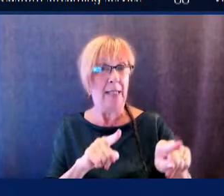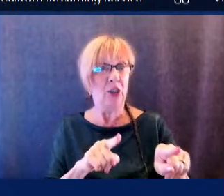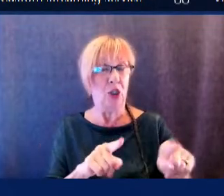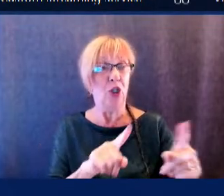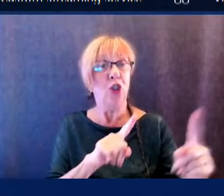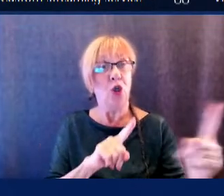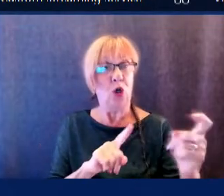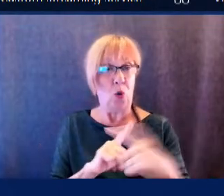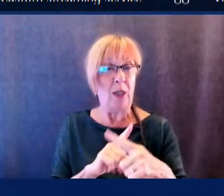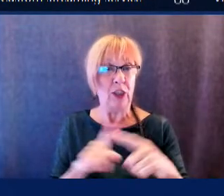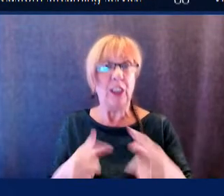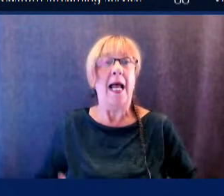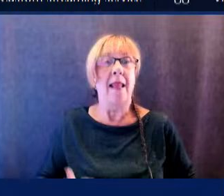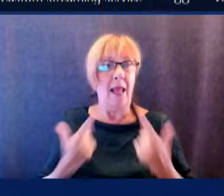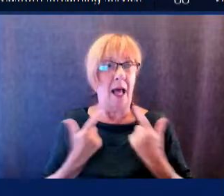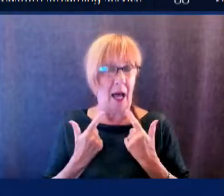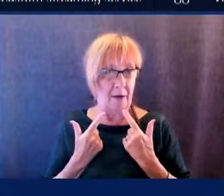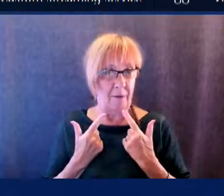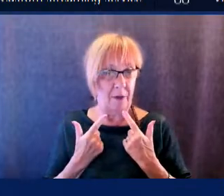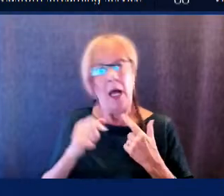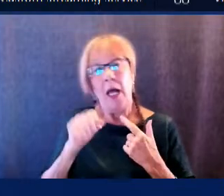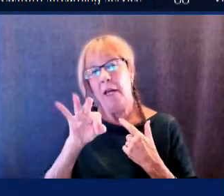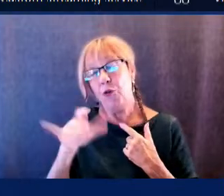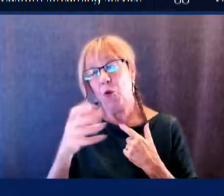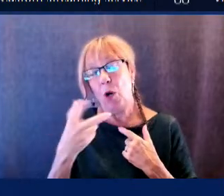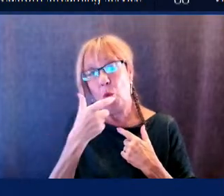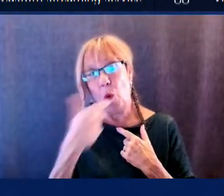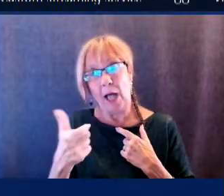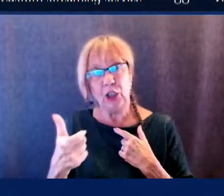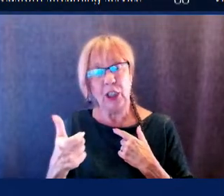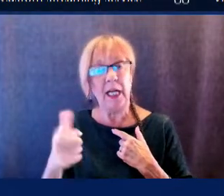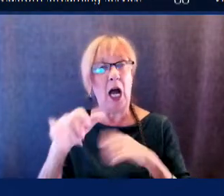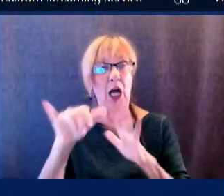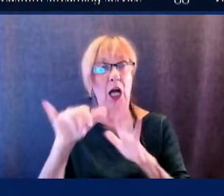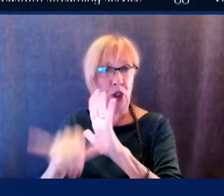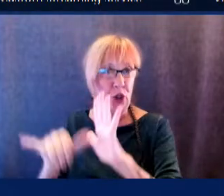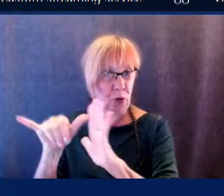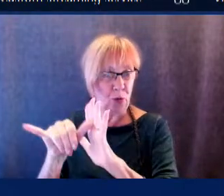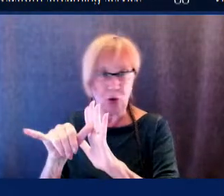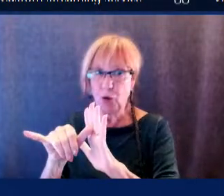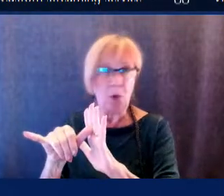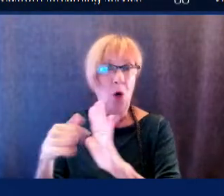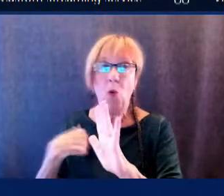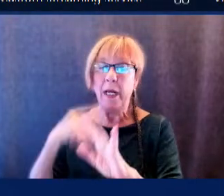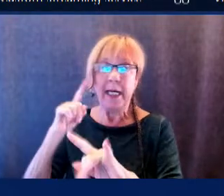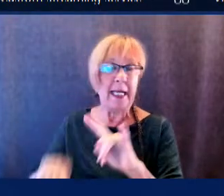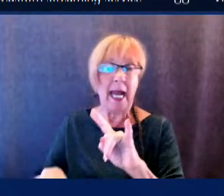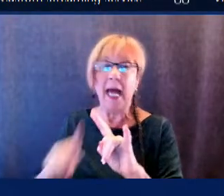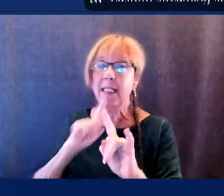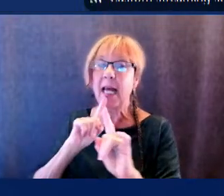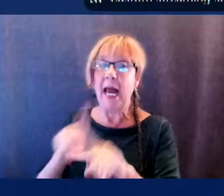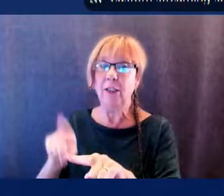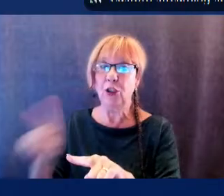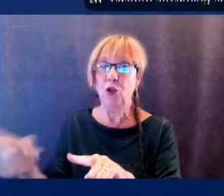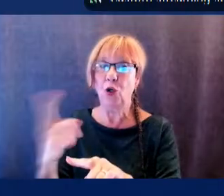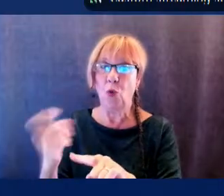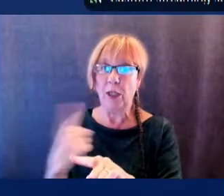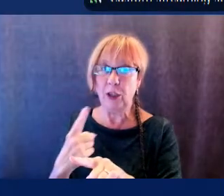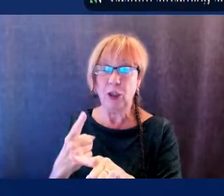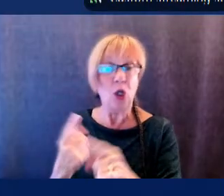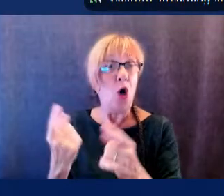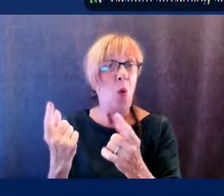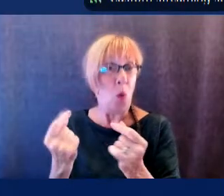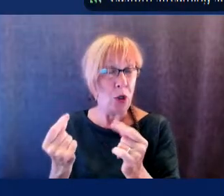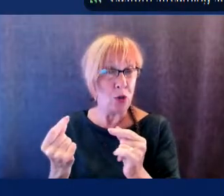the YouTube live chat will not be answered. If you are tuning in on YouTube, I encourage you to scan the QR code on your